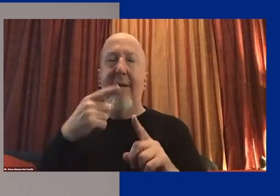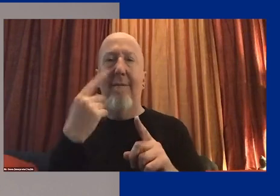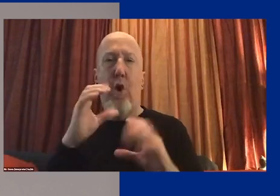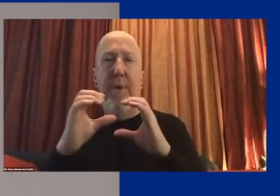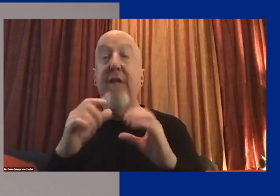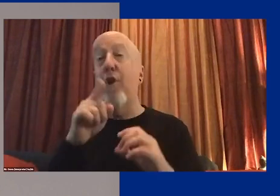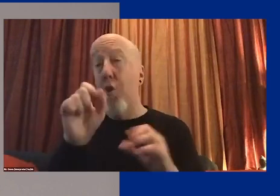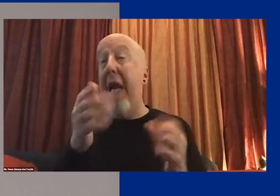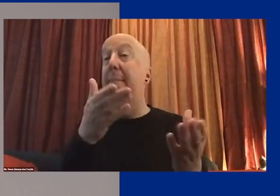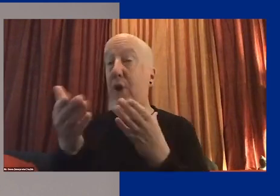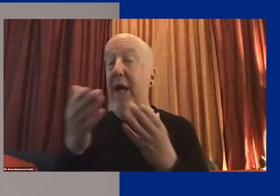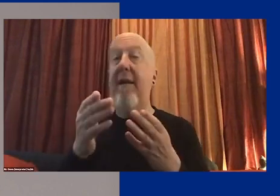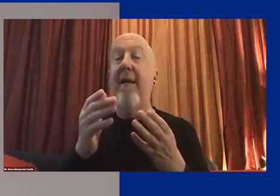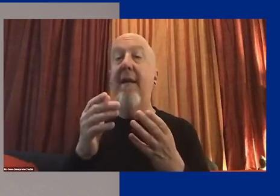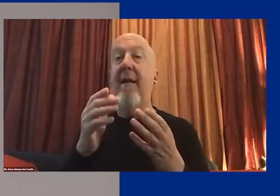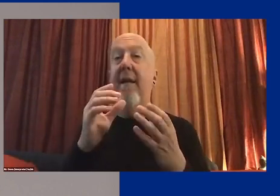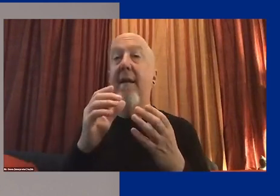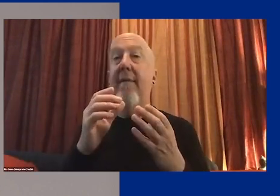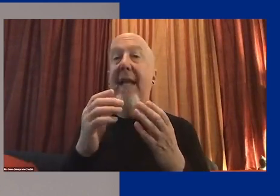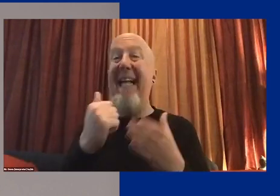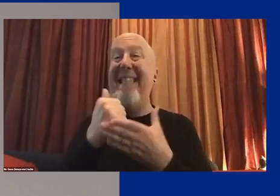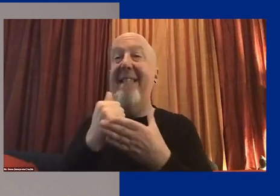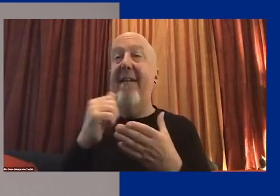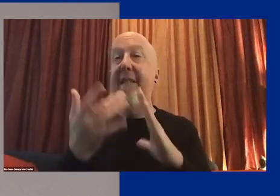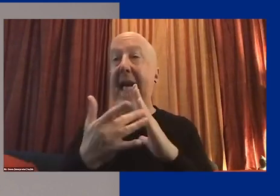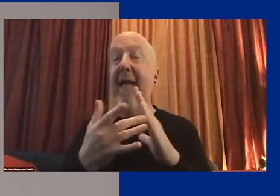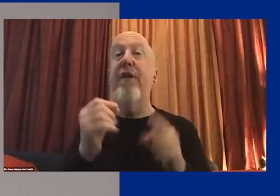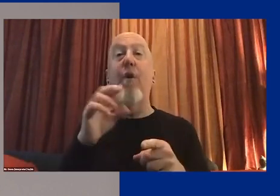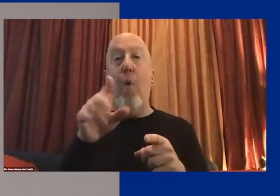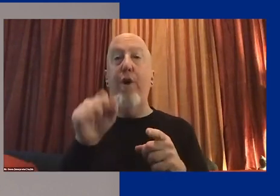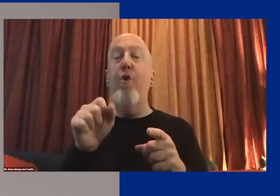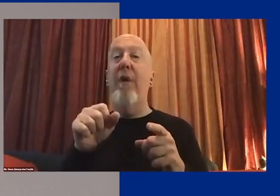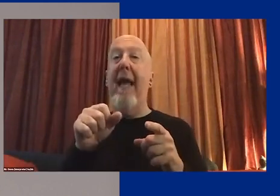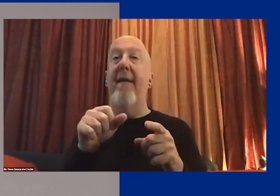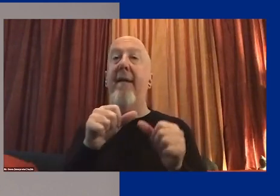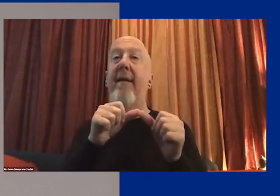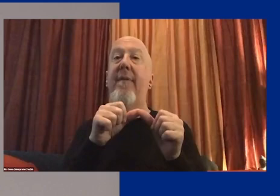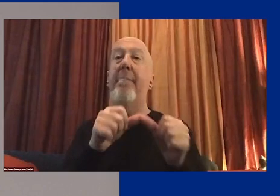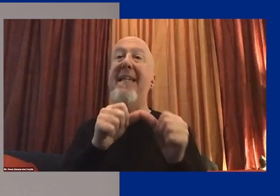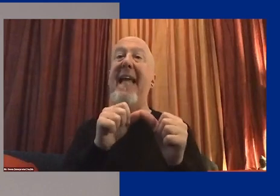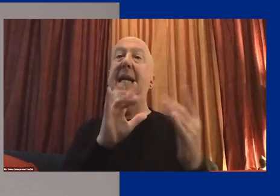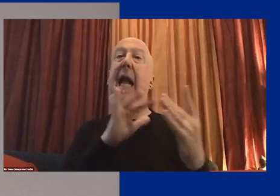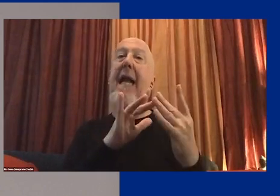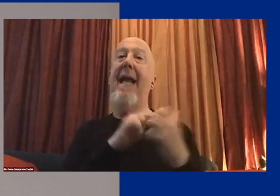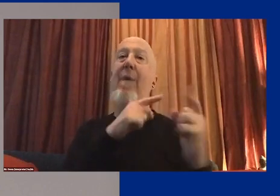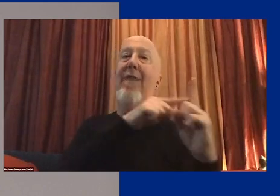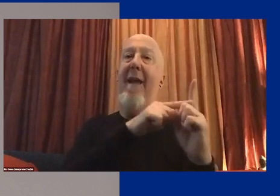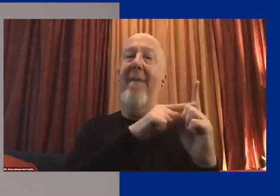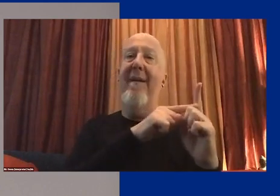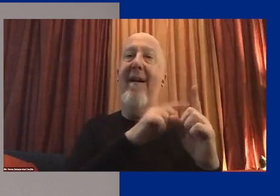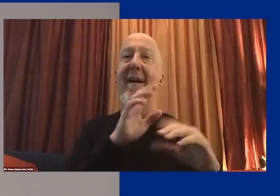or you can maintain contact with the person who can assist you, by your phone, and you can